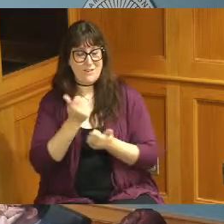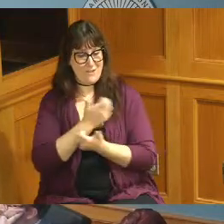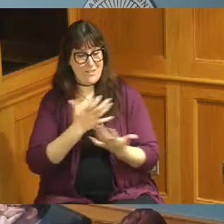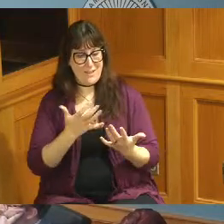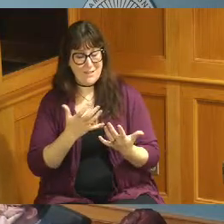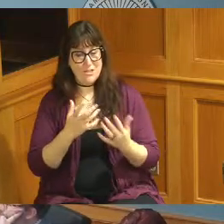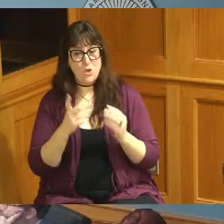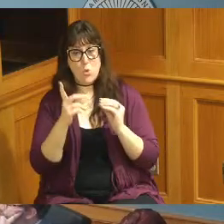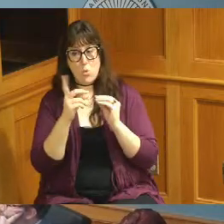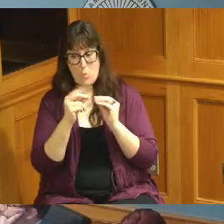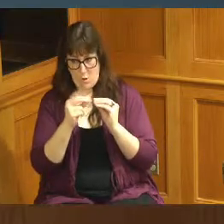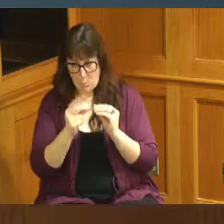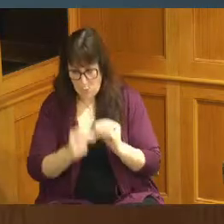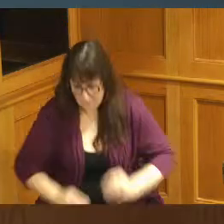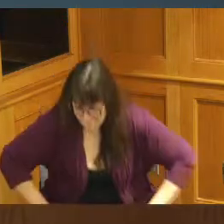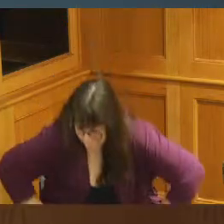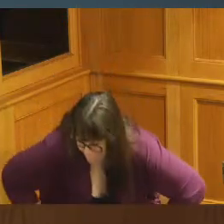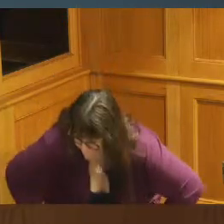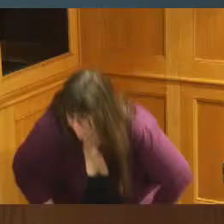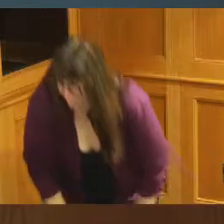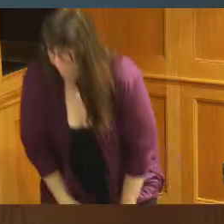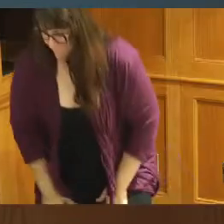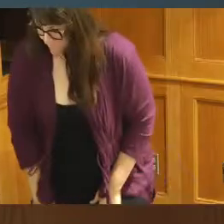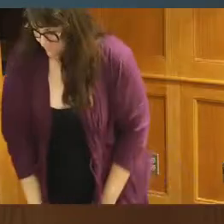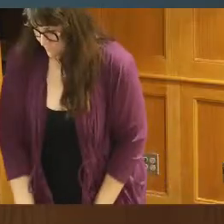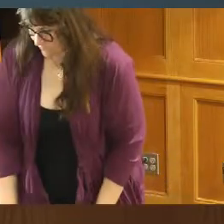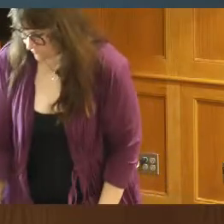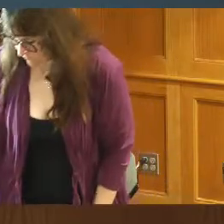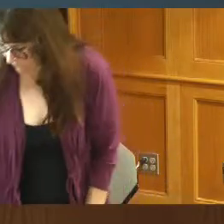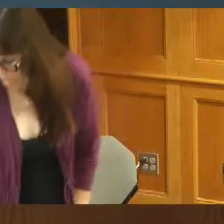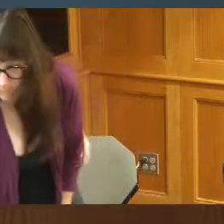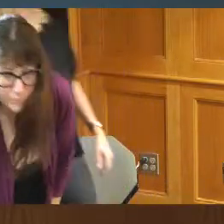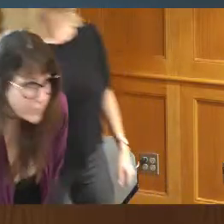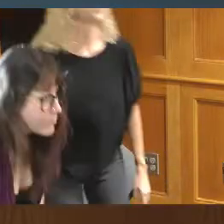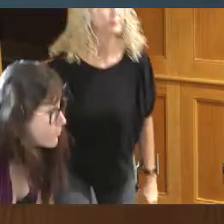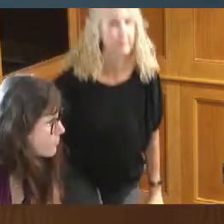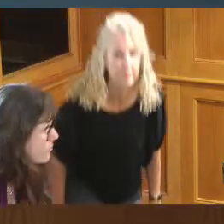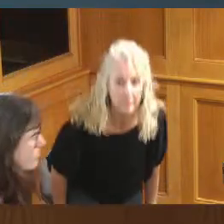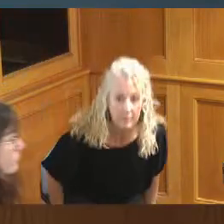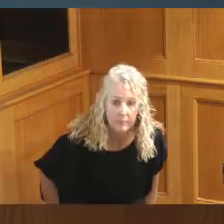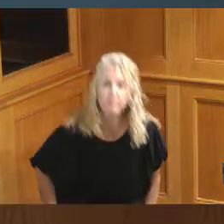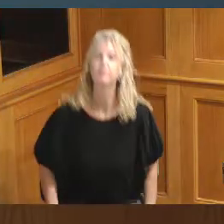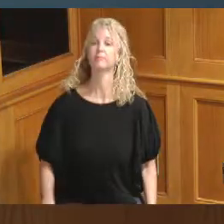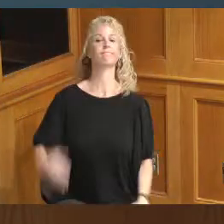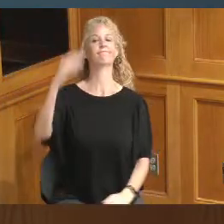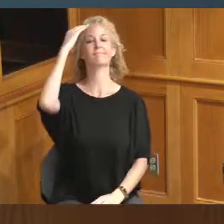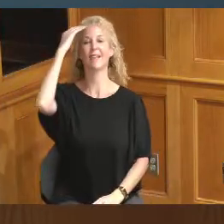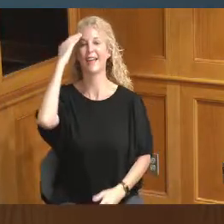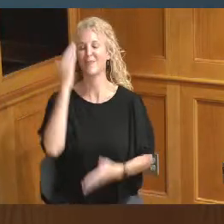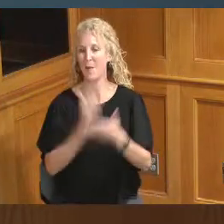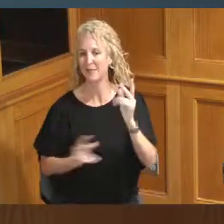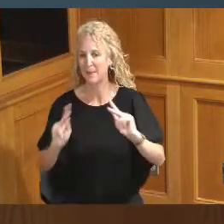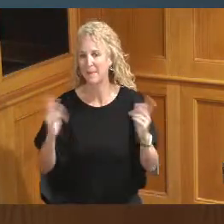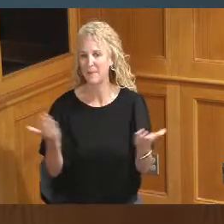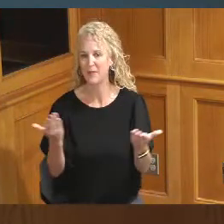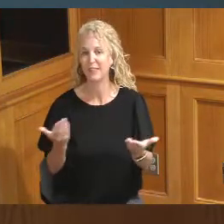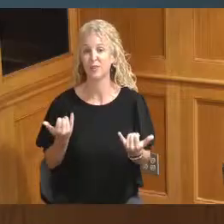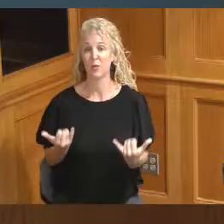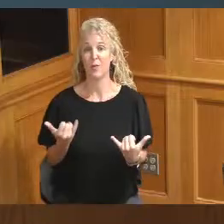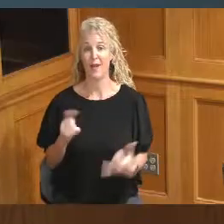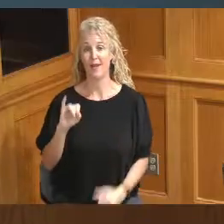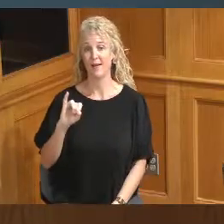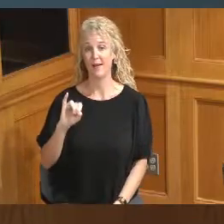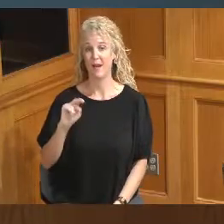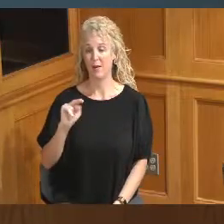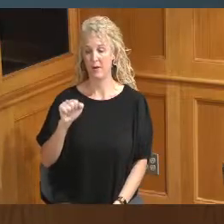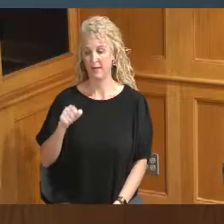got one other item that I know of that we've got some members of the public here for, and it's the Inspire program item. So, Commissioner, why don't we bump